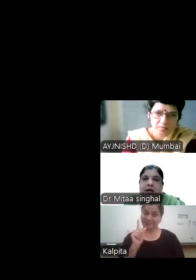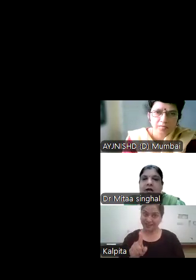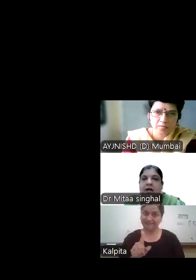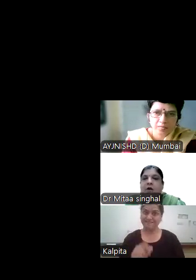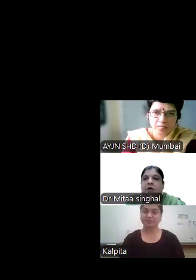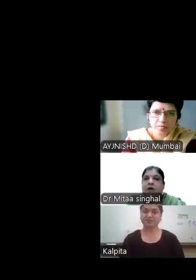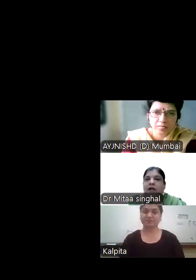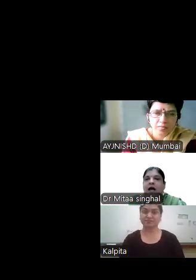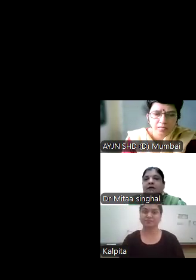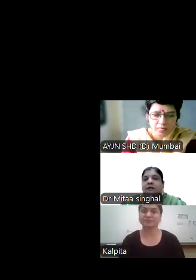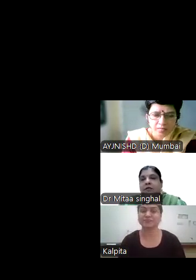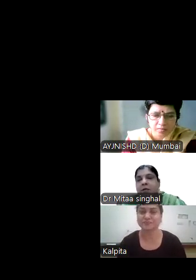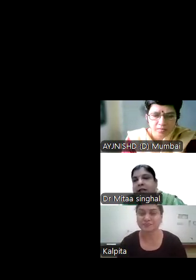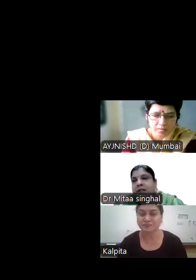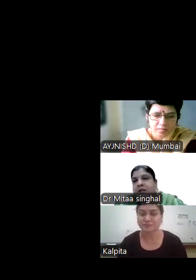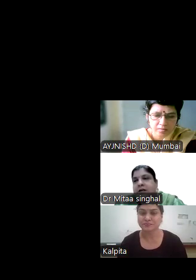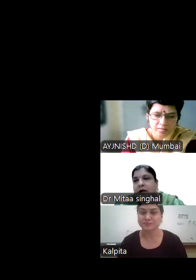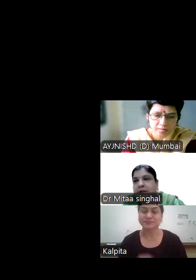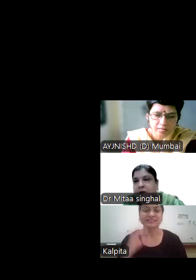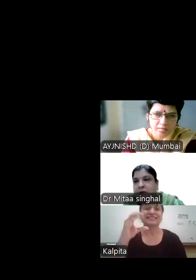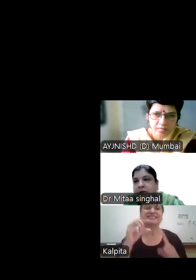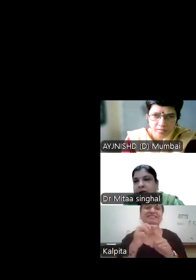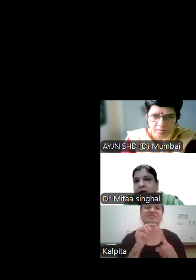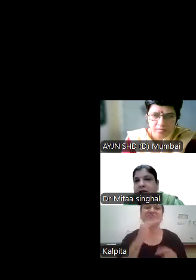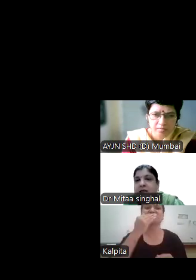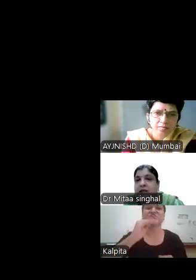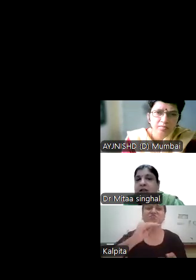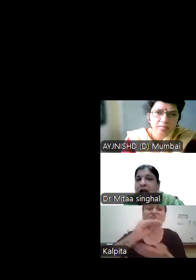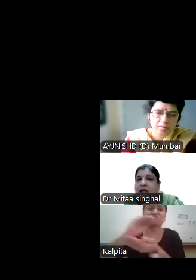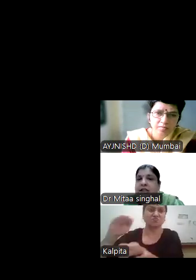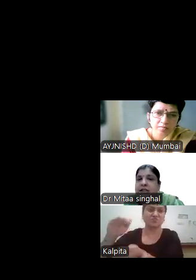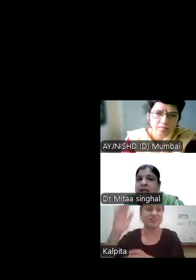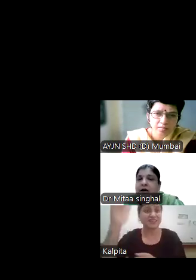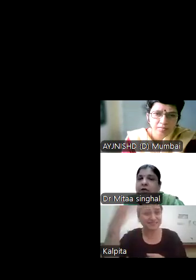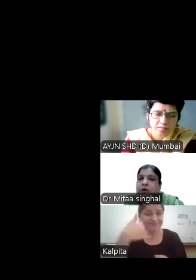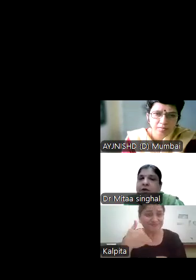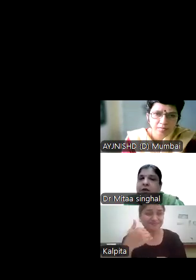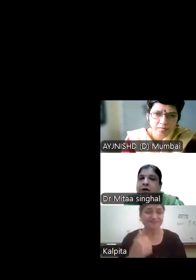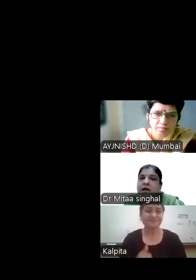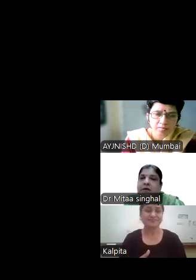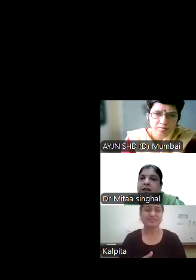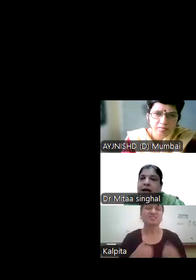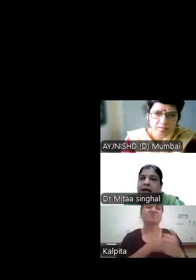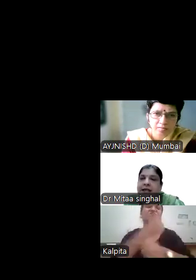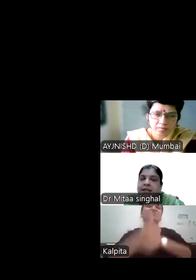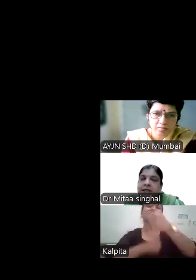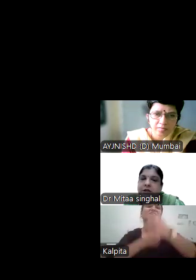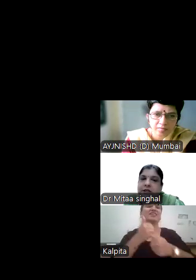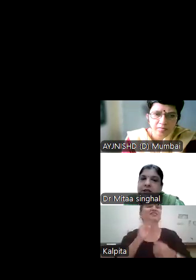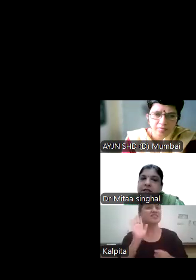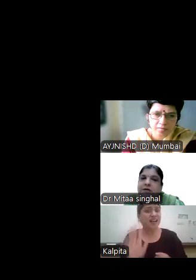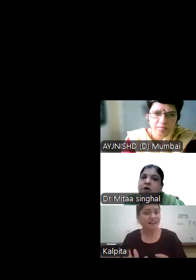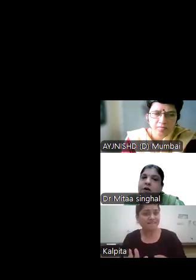flexed. Now, we have cerebral palsy children coming to us, but there are certain challenges that we observe which highlights